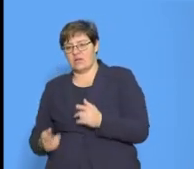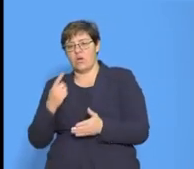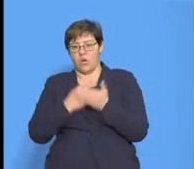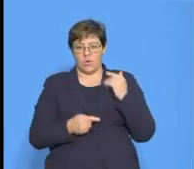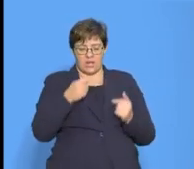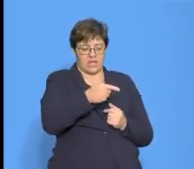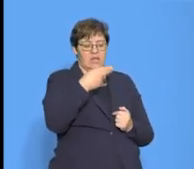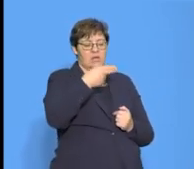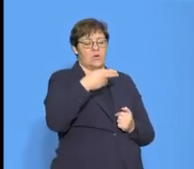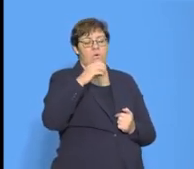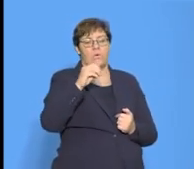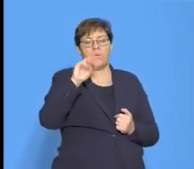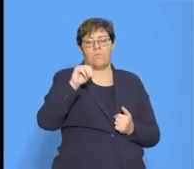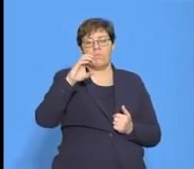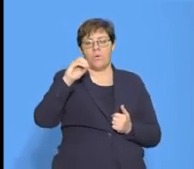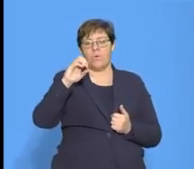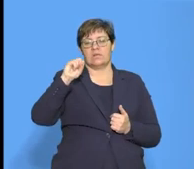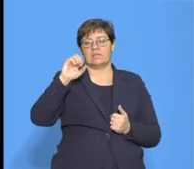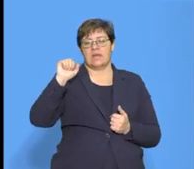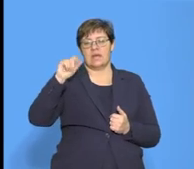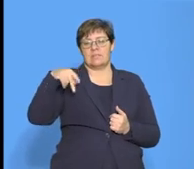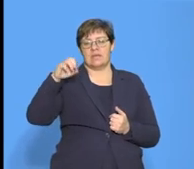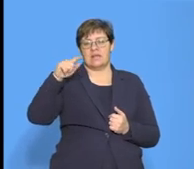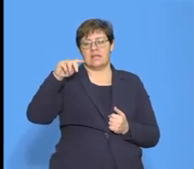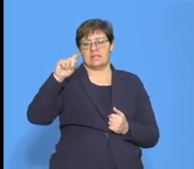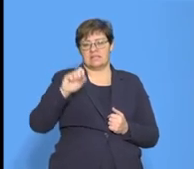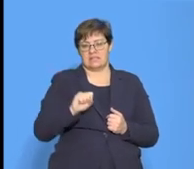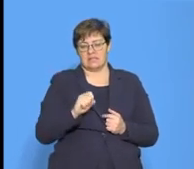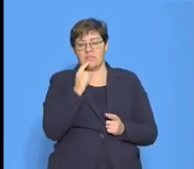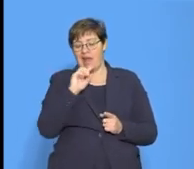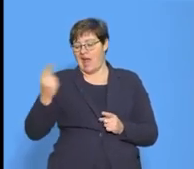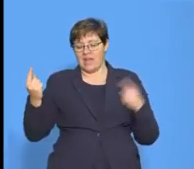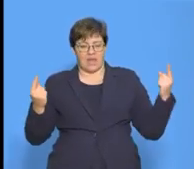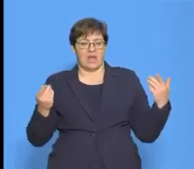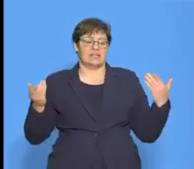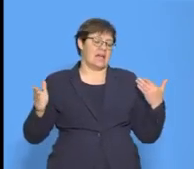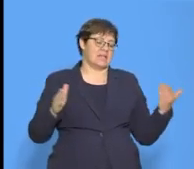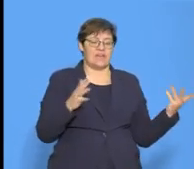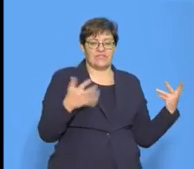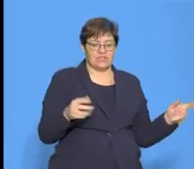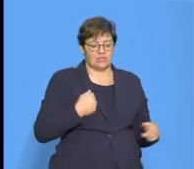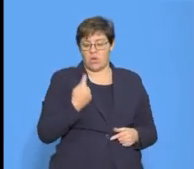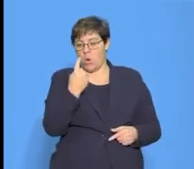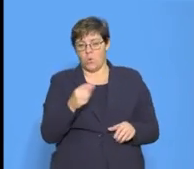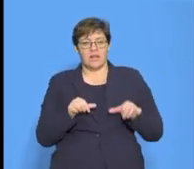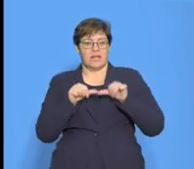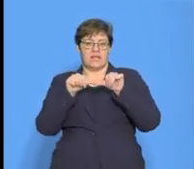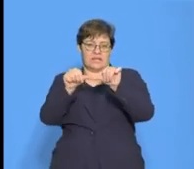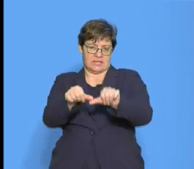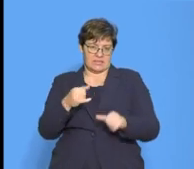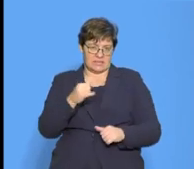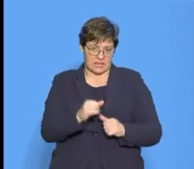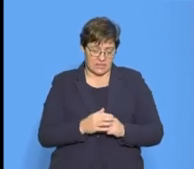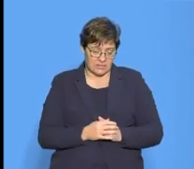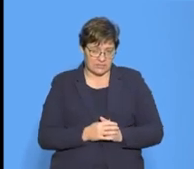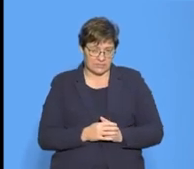present, except Homo sapiens. So all the other species on this diagram are extinct, and we are the